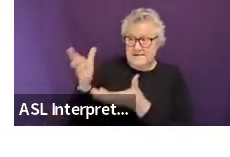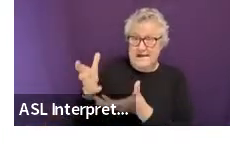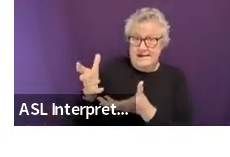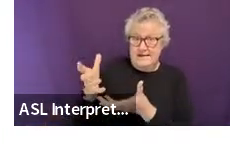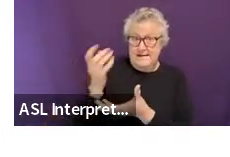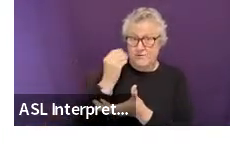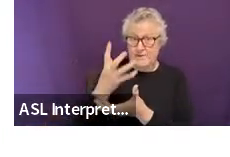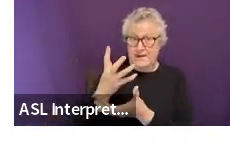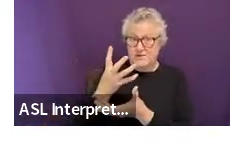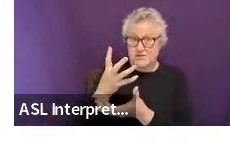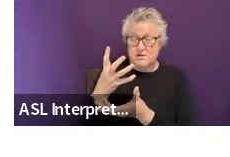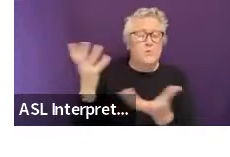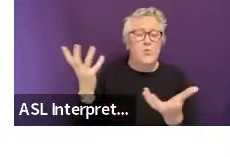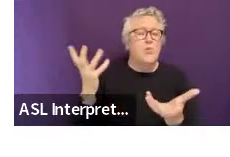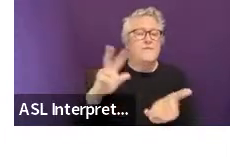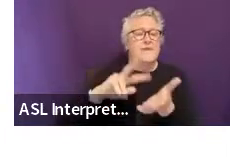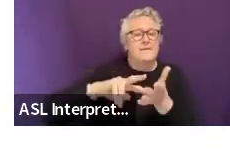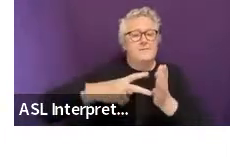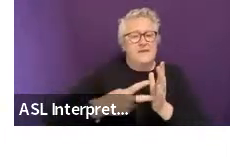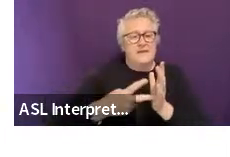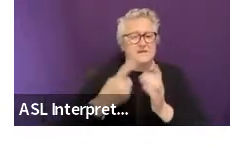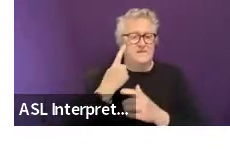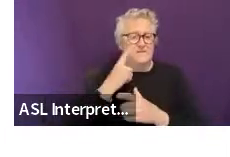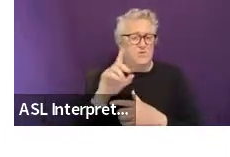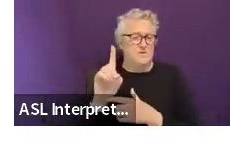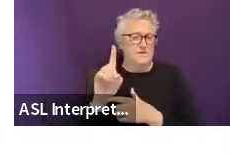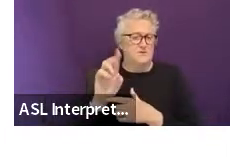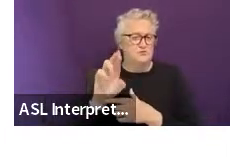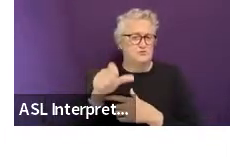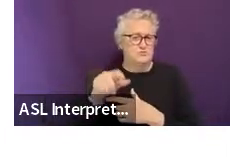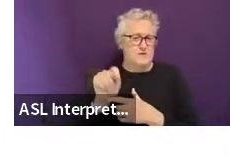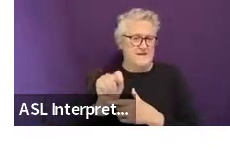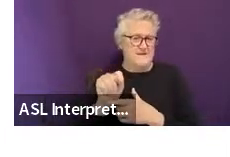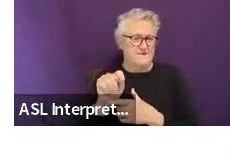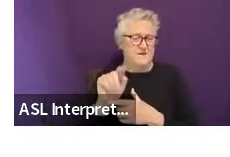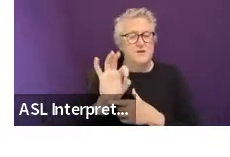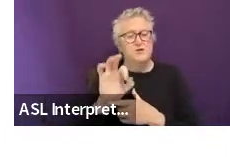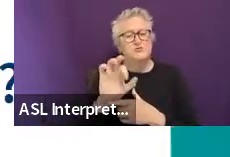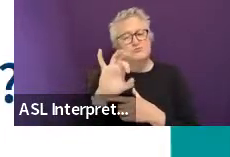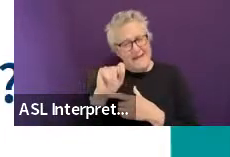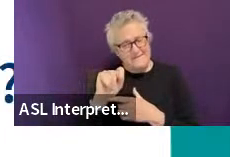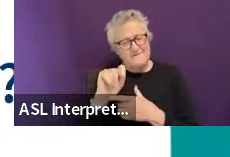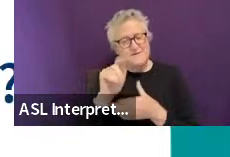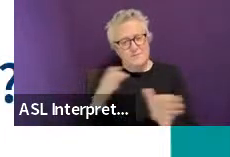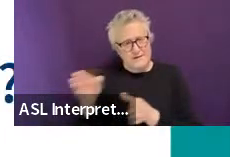for the draft program recommendation. So let's go ahead and move forward.